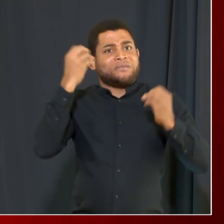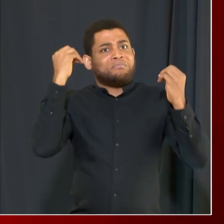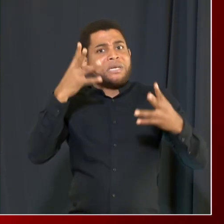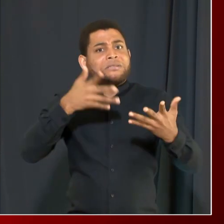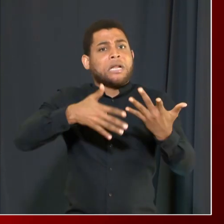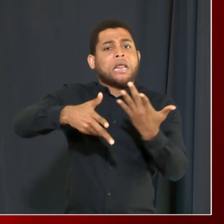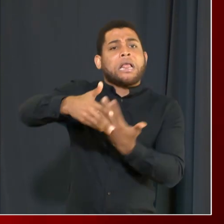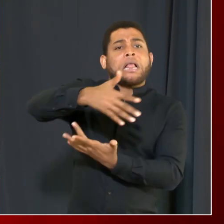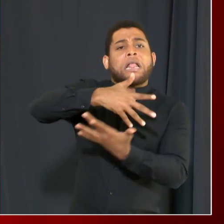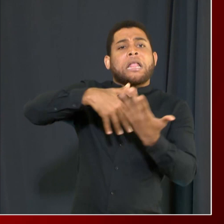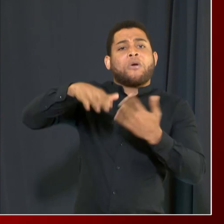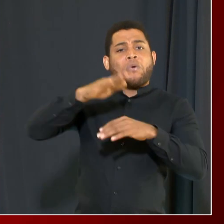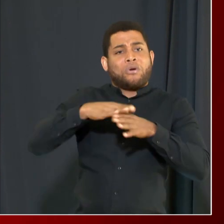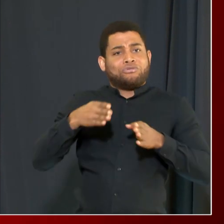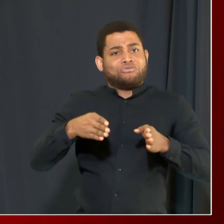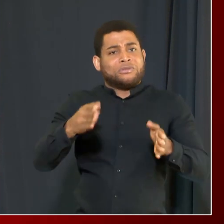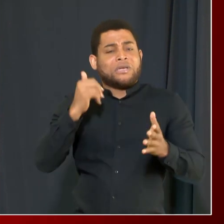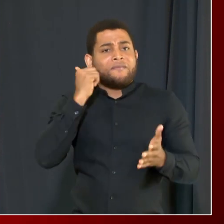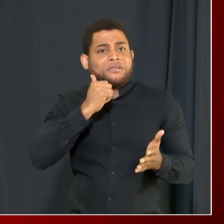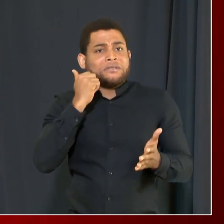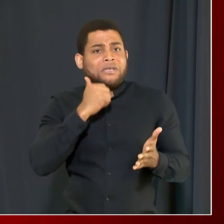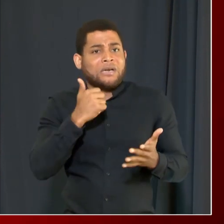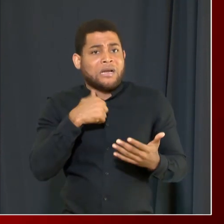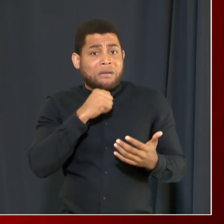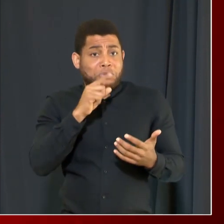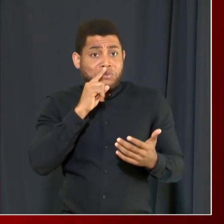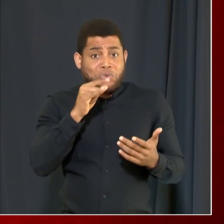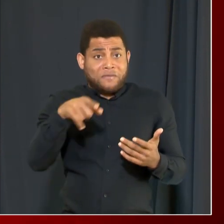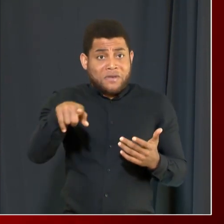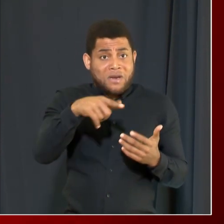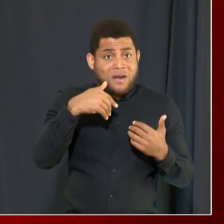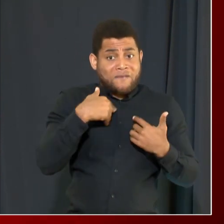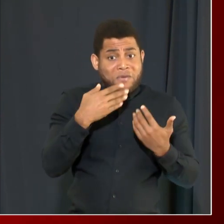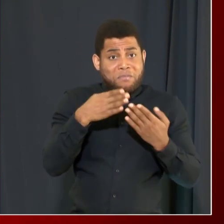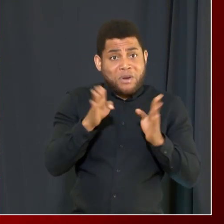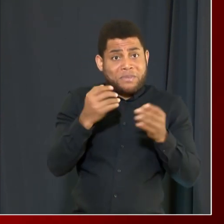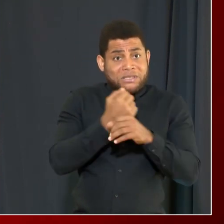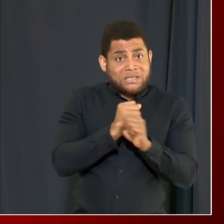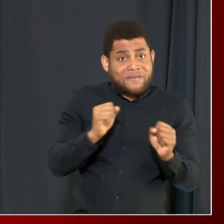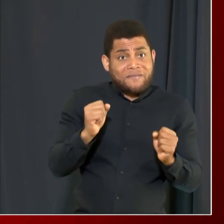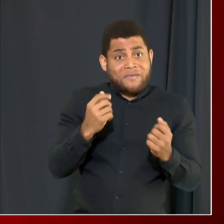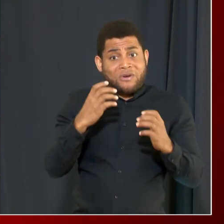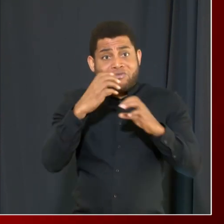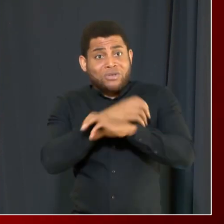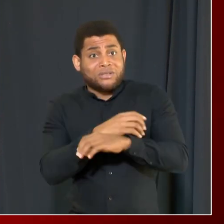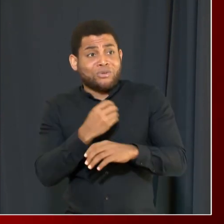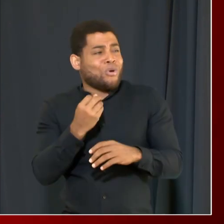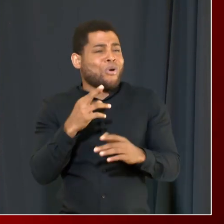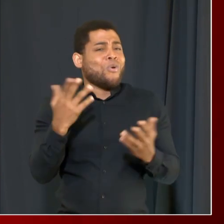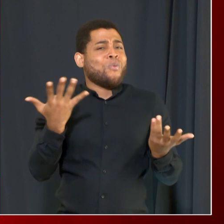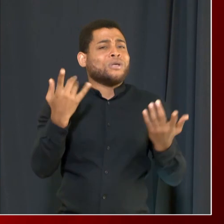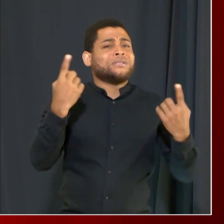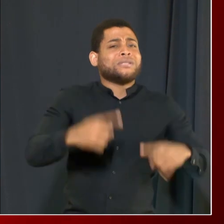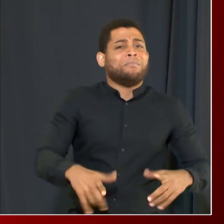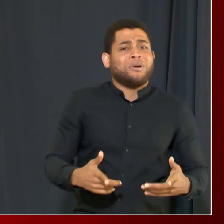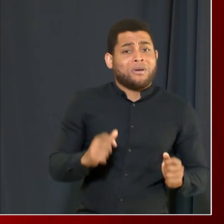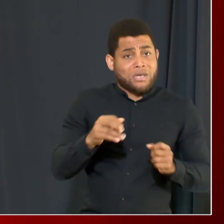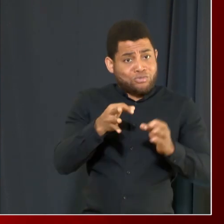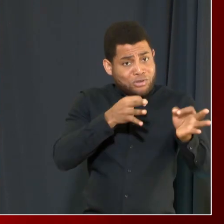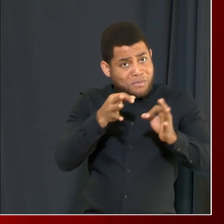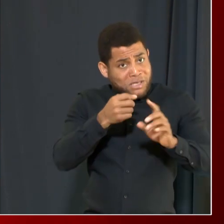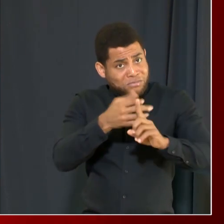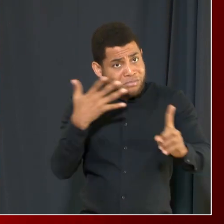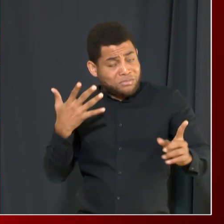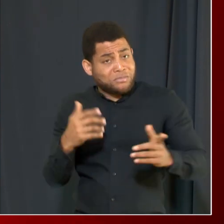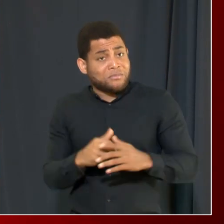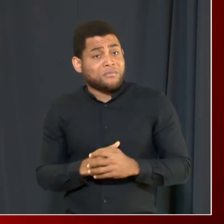street every day. I don't know if they're considered a public safety crisis or what's going on with that. Kevin, do you want to